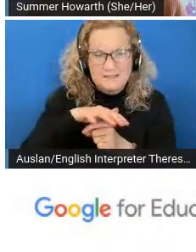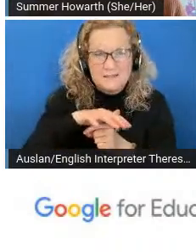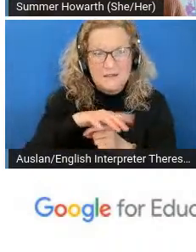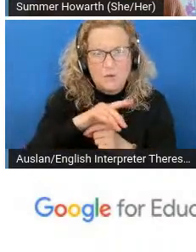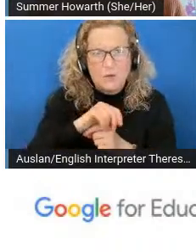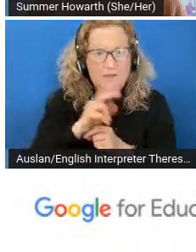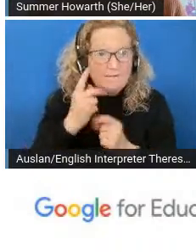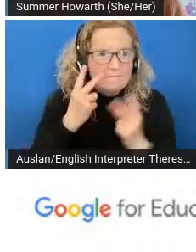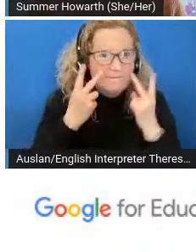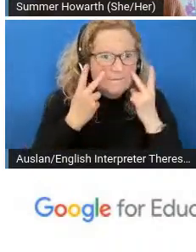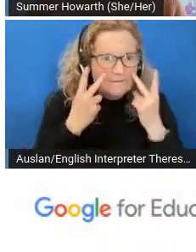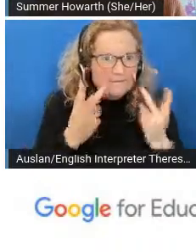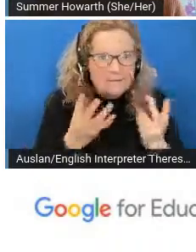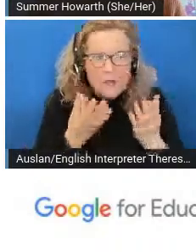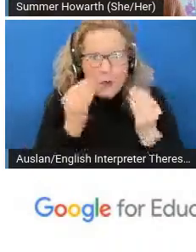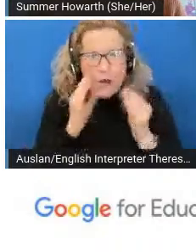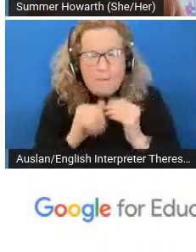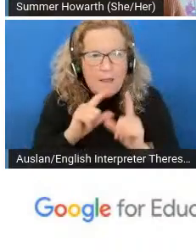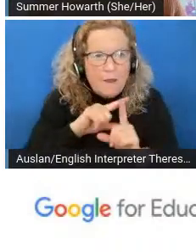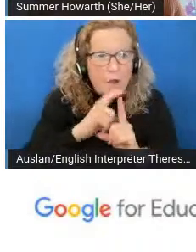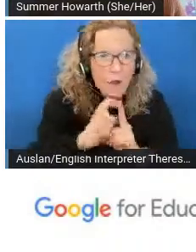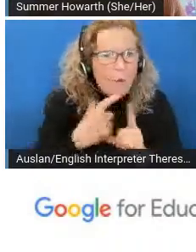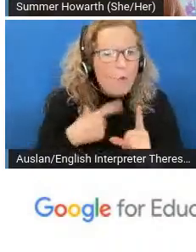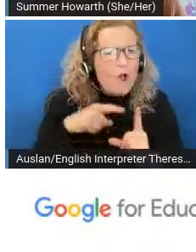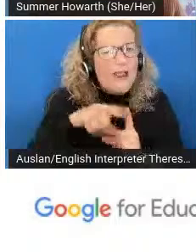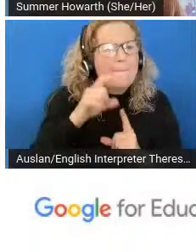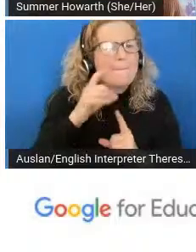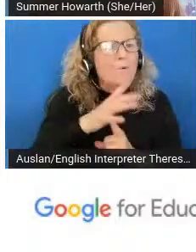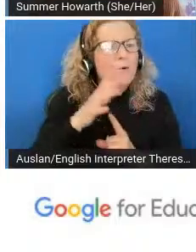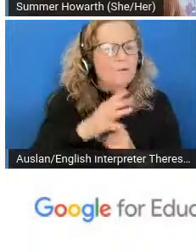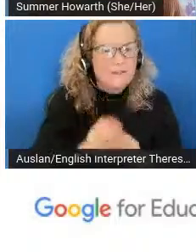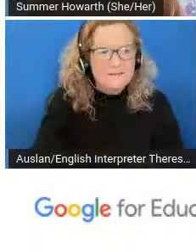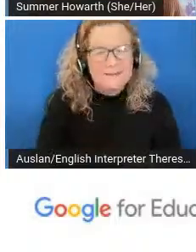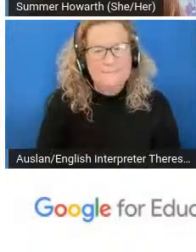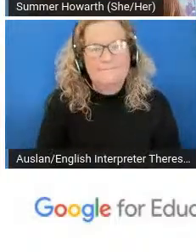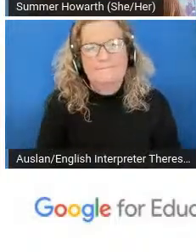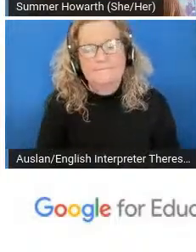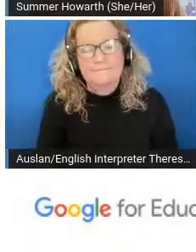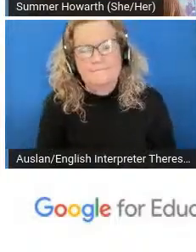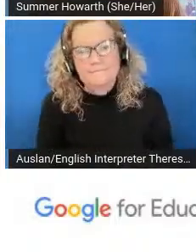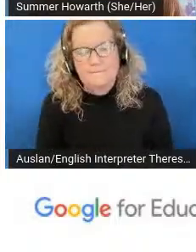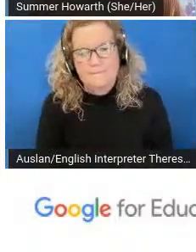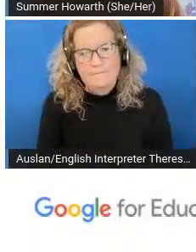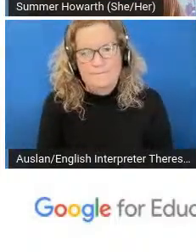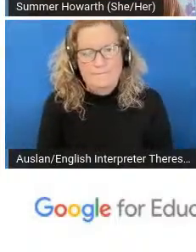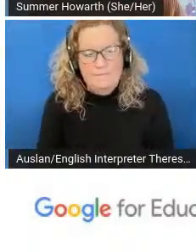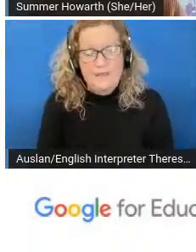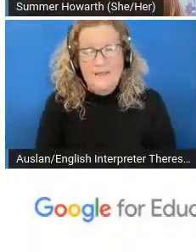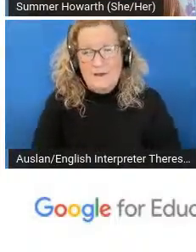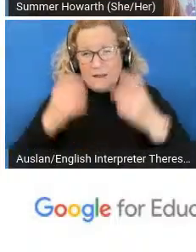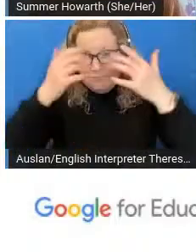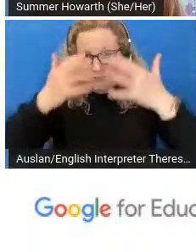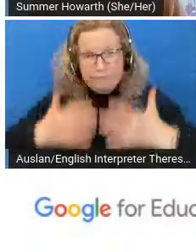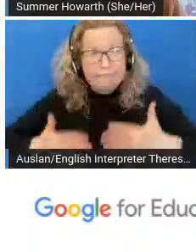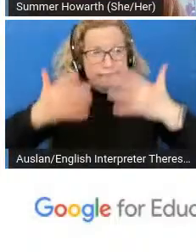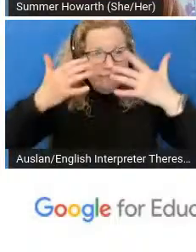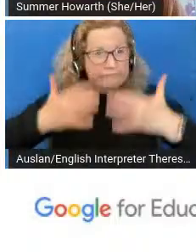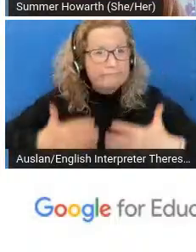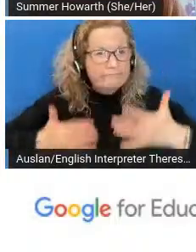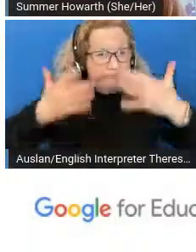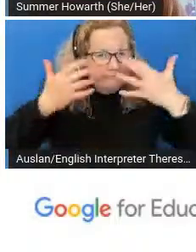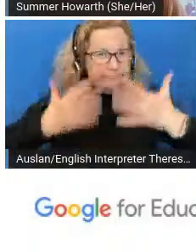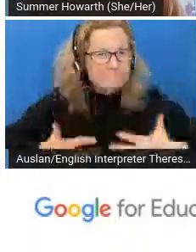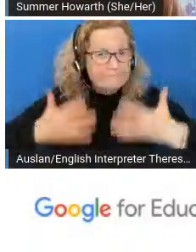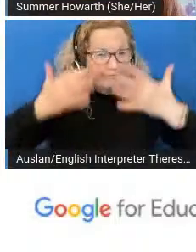culture and the importance of Uluru as a place. And as you go through, there are so many. There's so